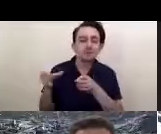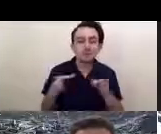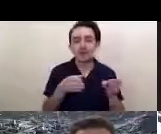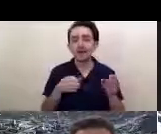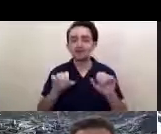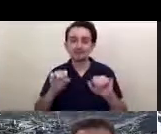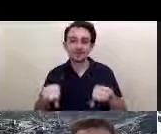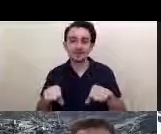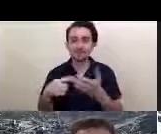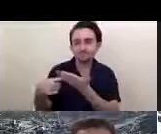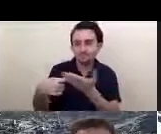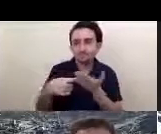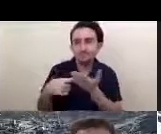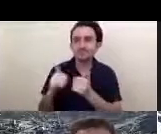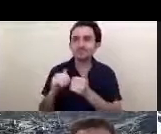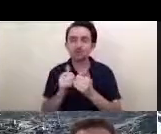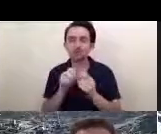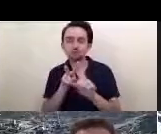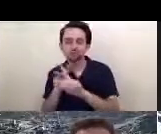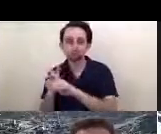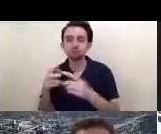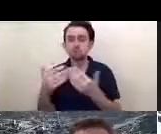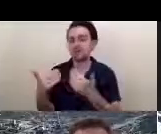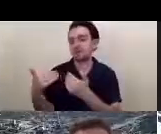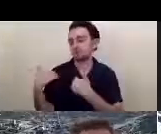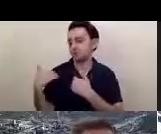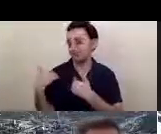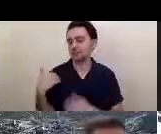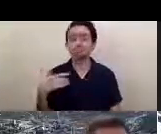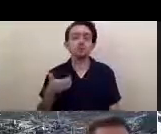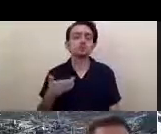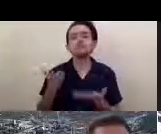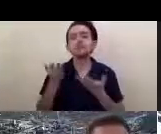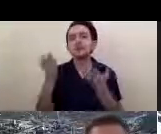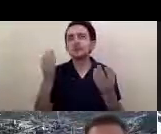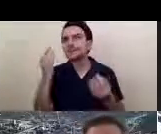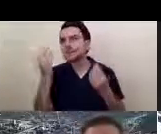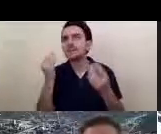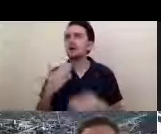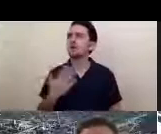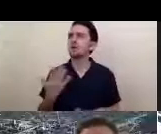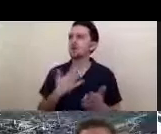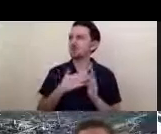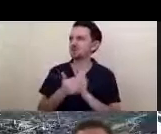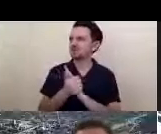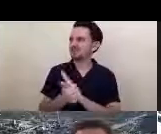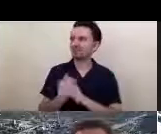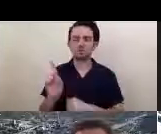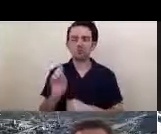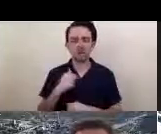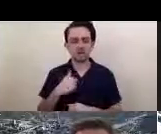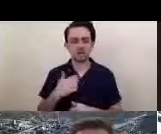think about what your skill sets are, where your dedication and passion are in this work,